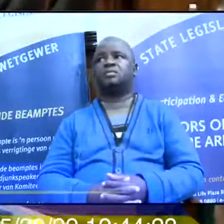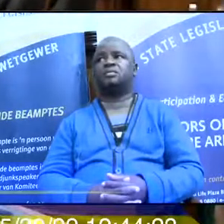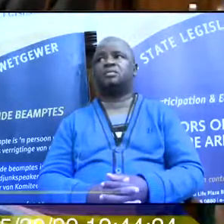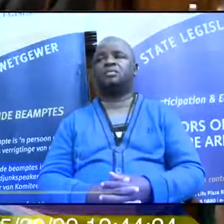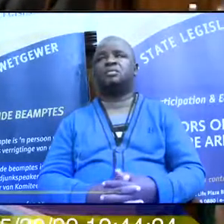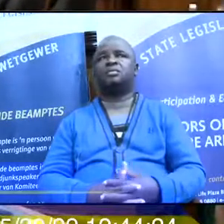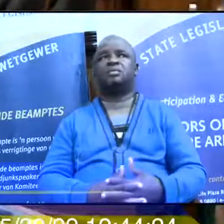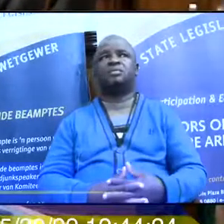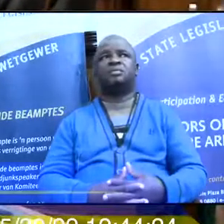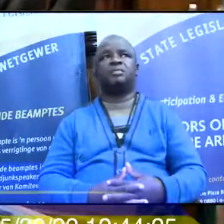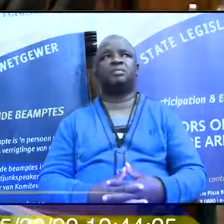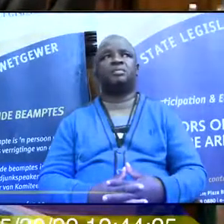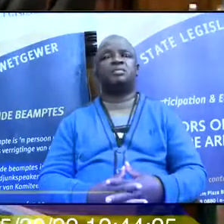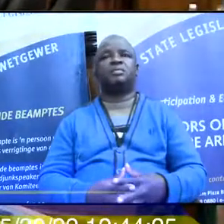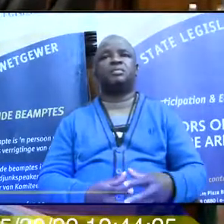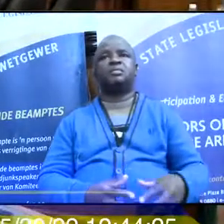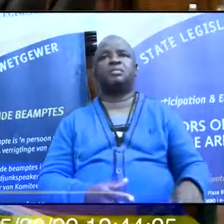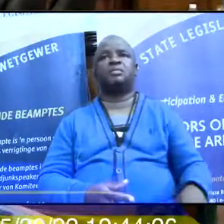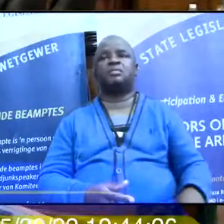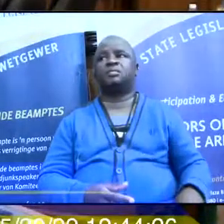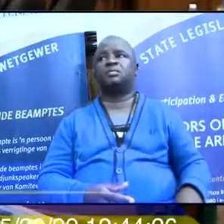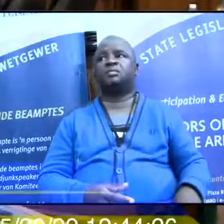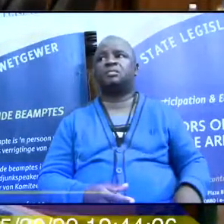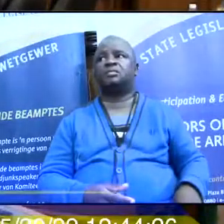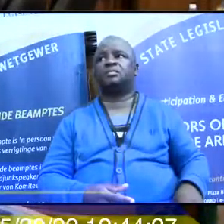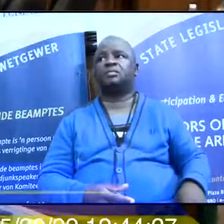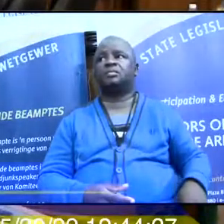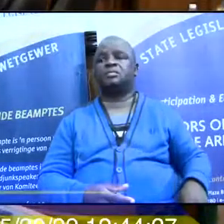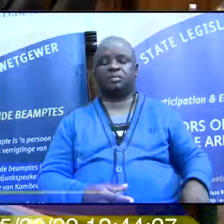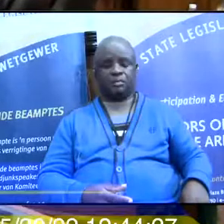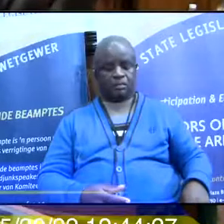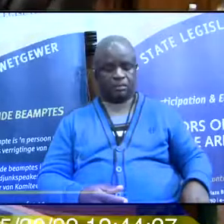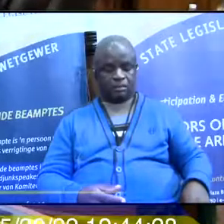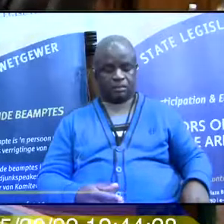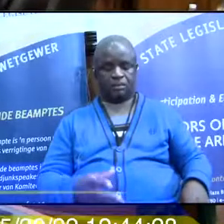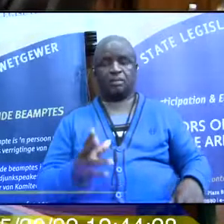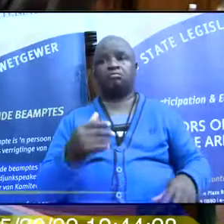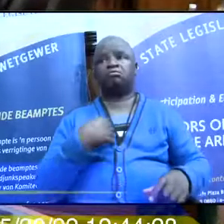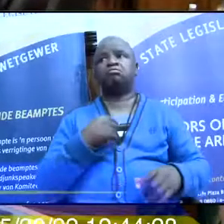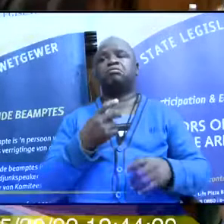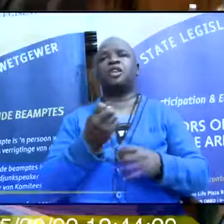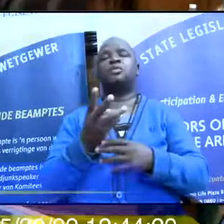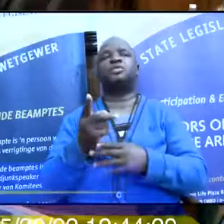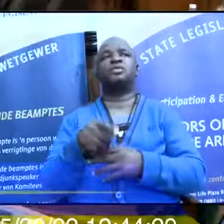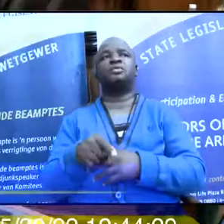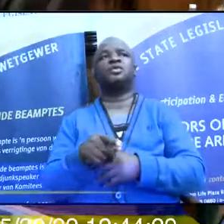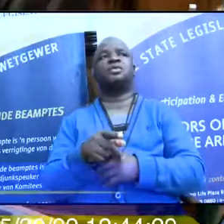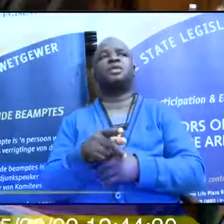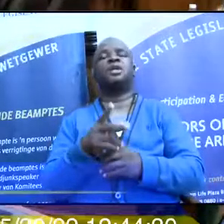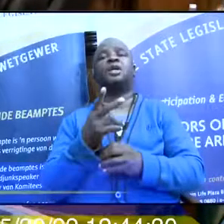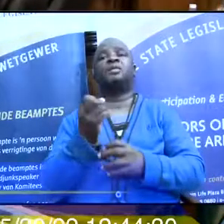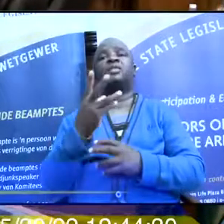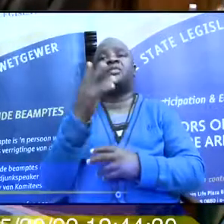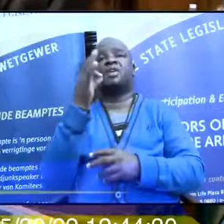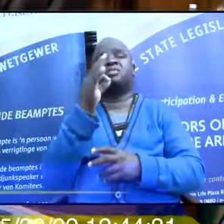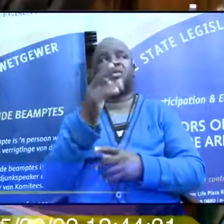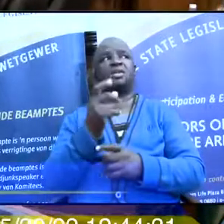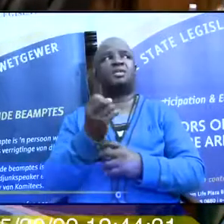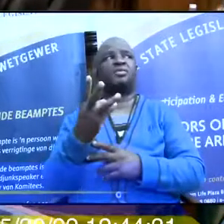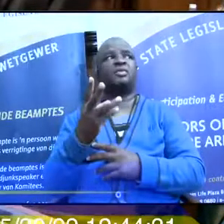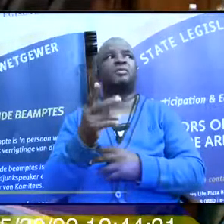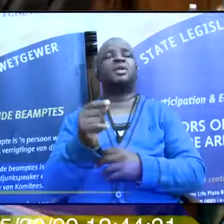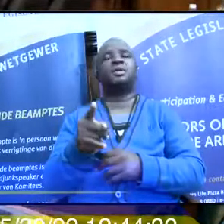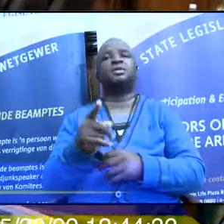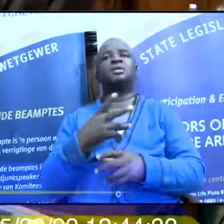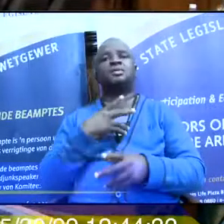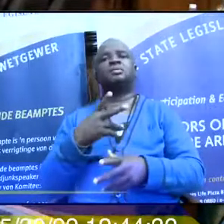i gave a provisional secretary five minutes he used the five minutes i gave him he gave